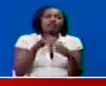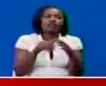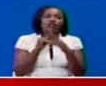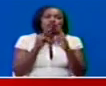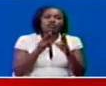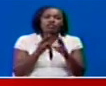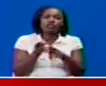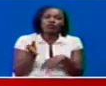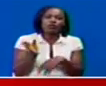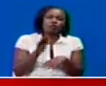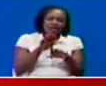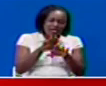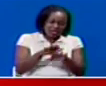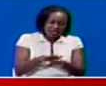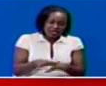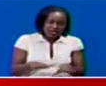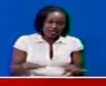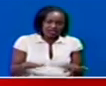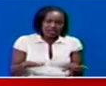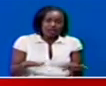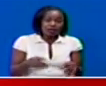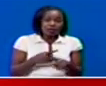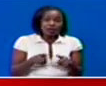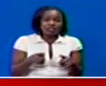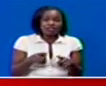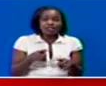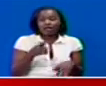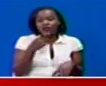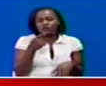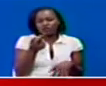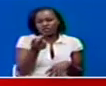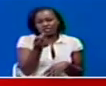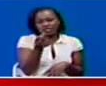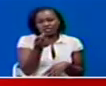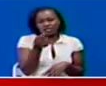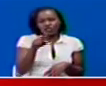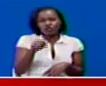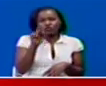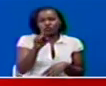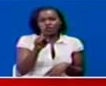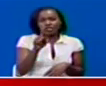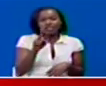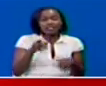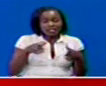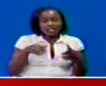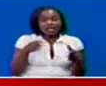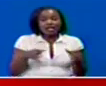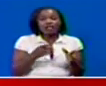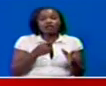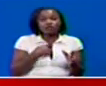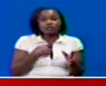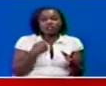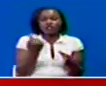go down the report and see this. But I want to single out, and my colleagues allowed me to do this, to single